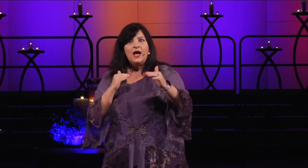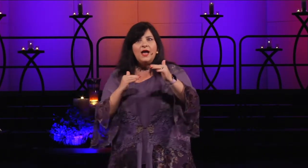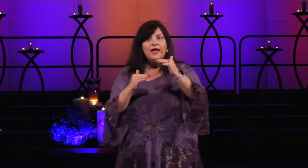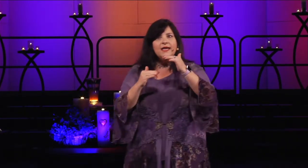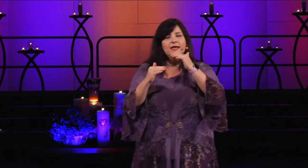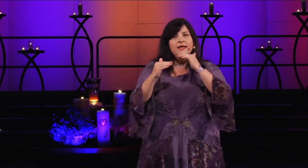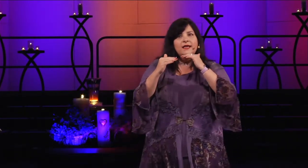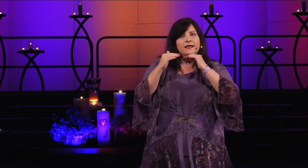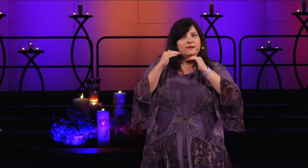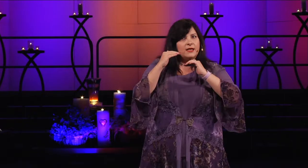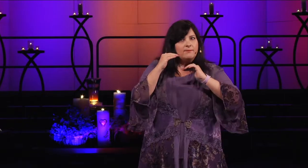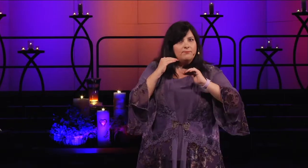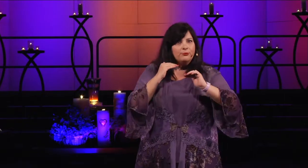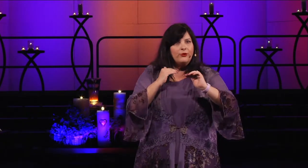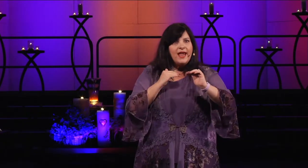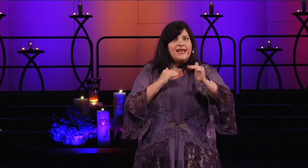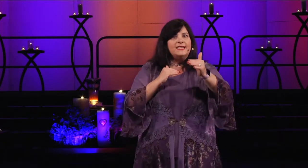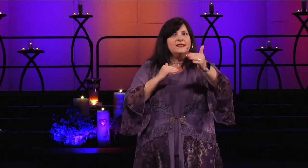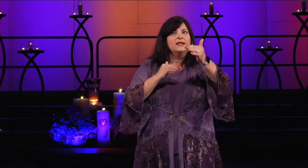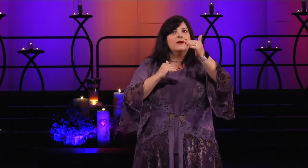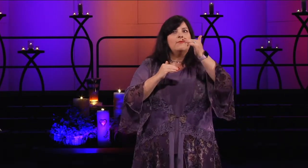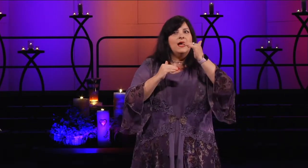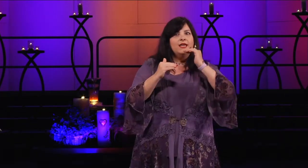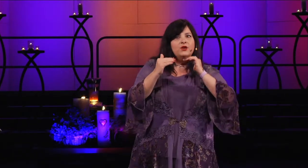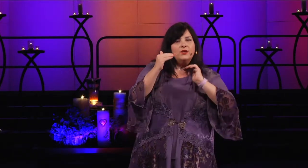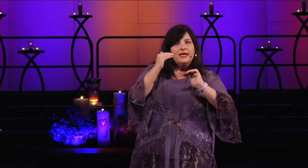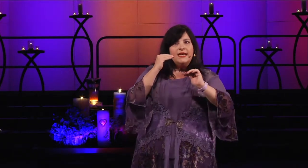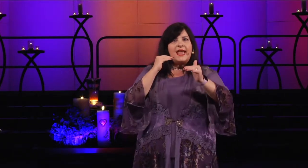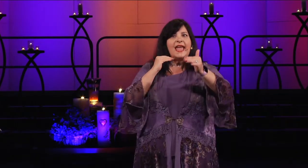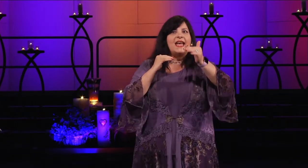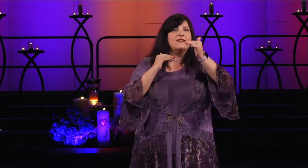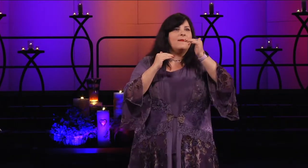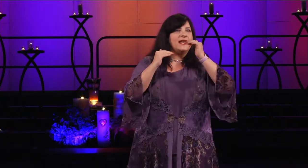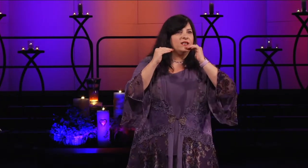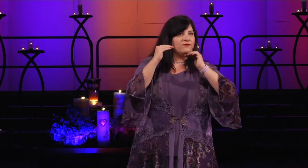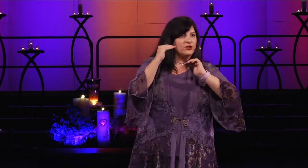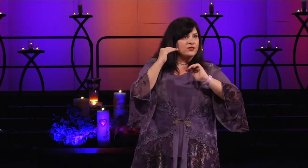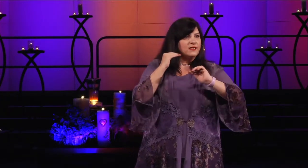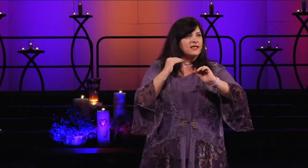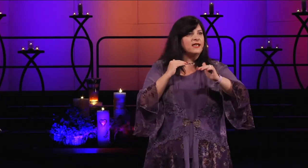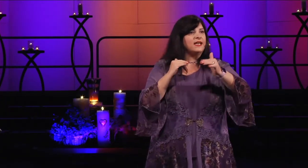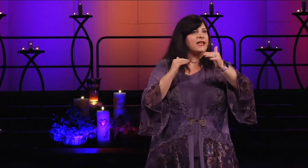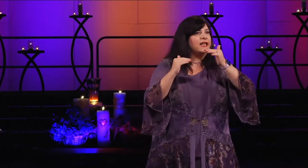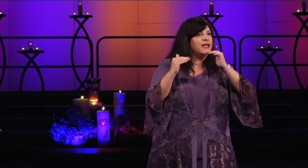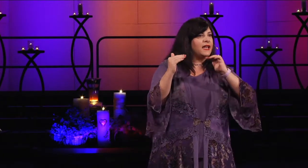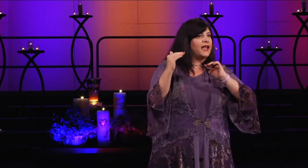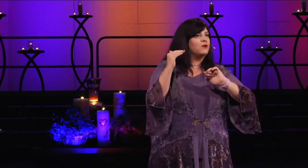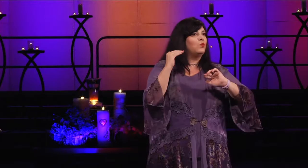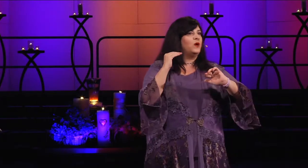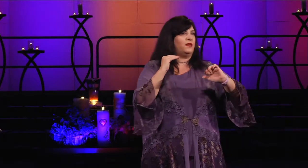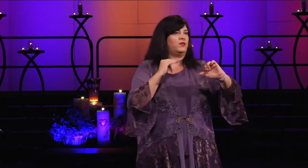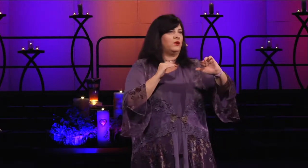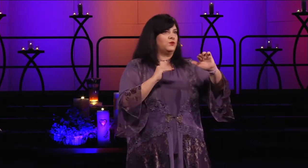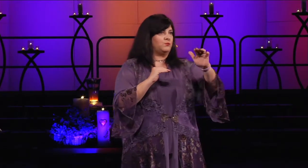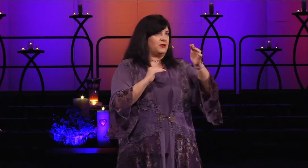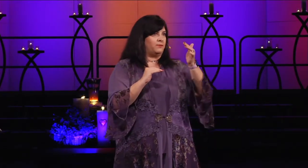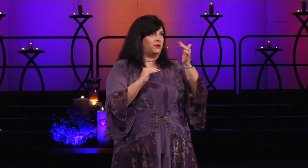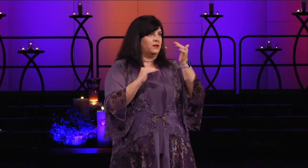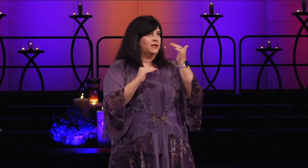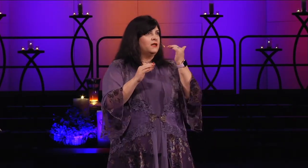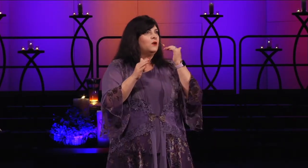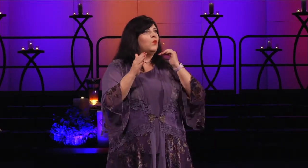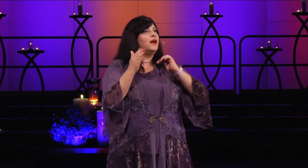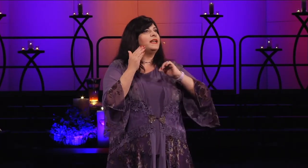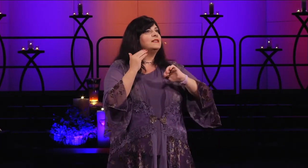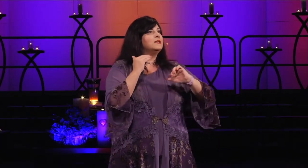could I embrace my unity and my diversity in and with those